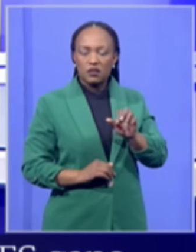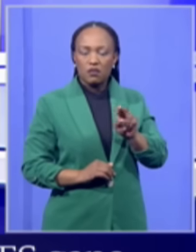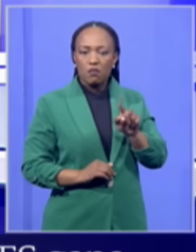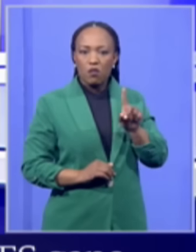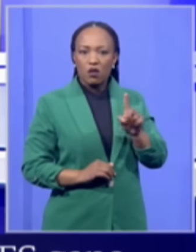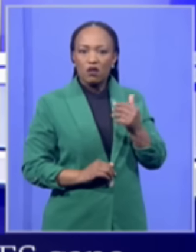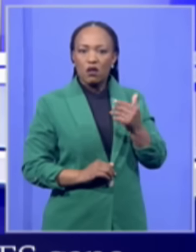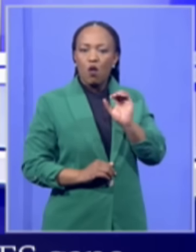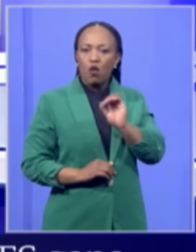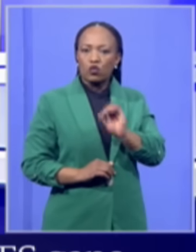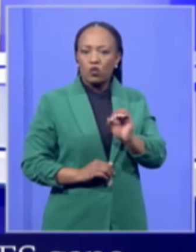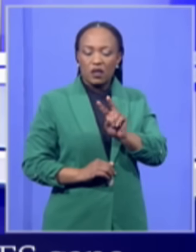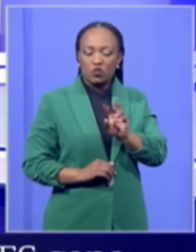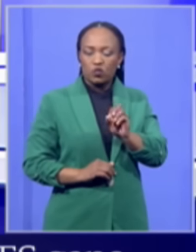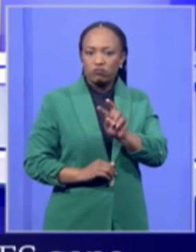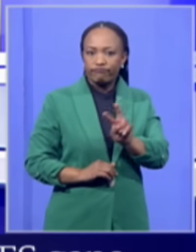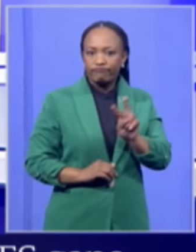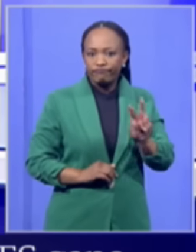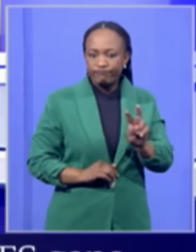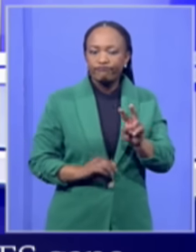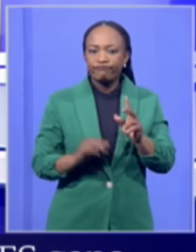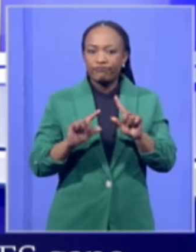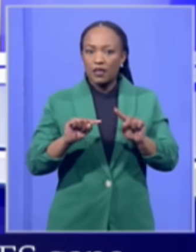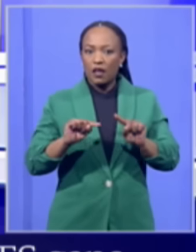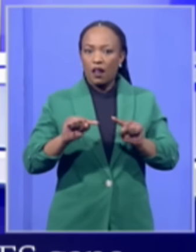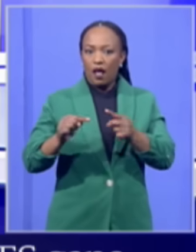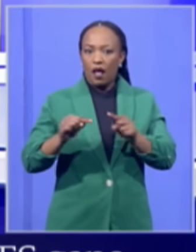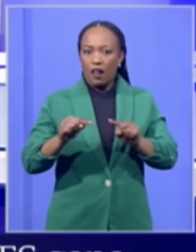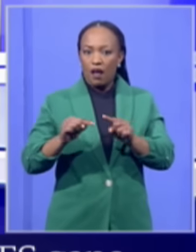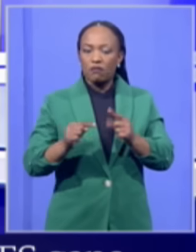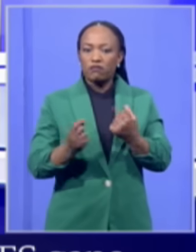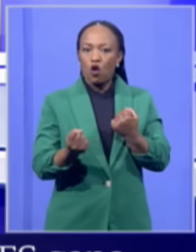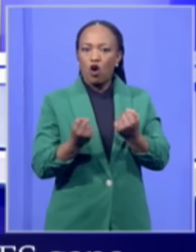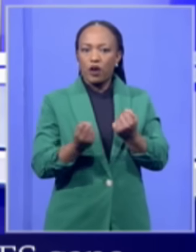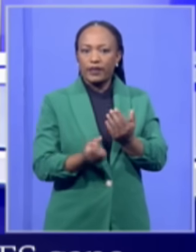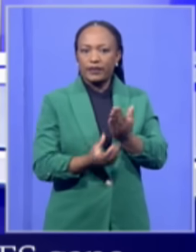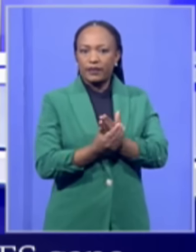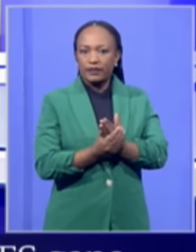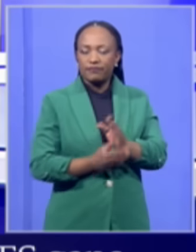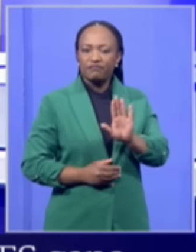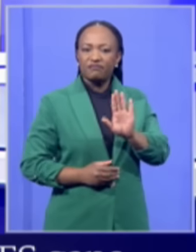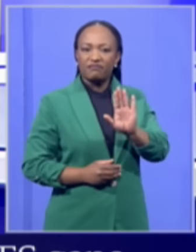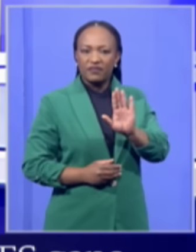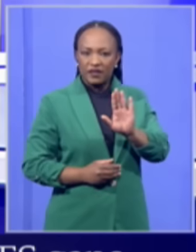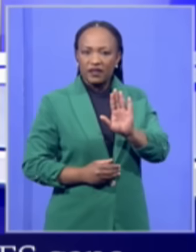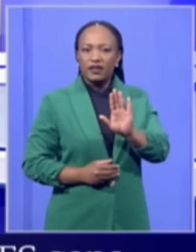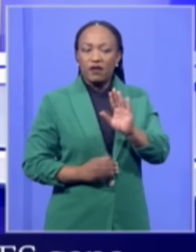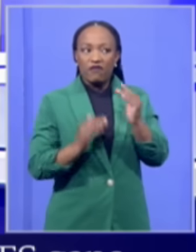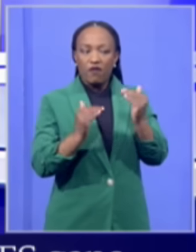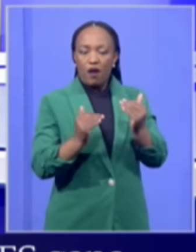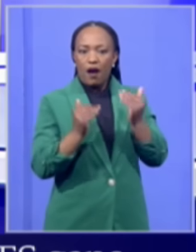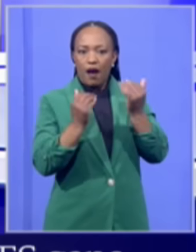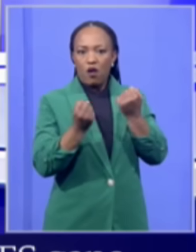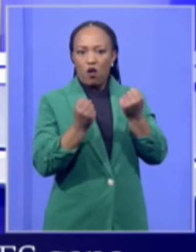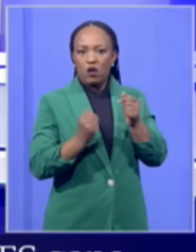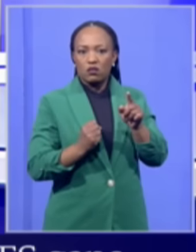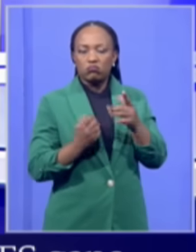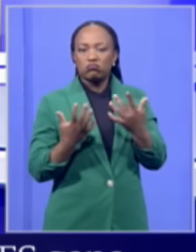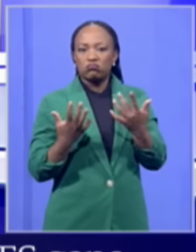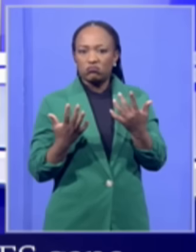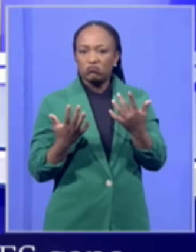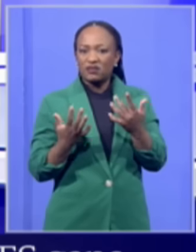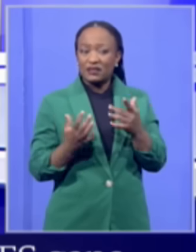ngwageng wa 2022. Dingangišano tša go ruma tsheko ka kgorontsheko kgolo ya Kapa Leboa di be di šetšane le ge